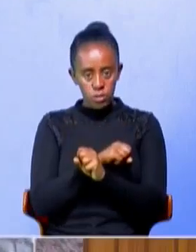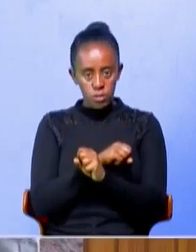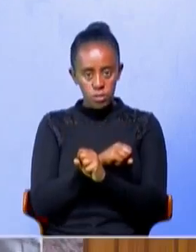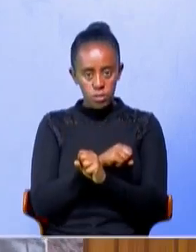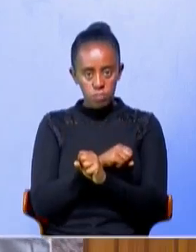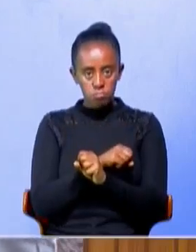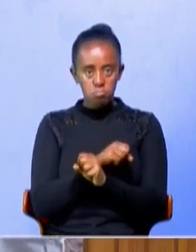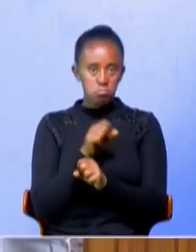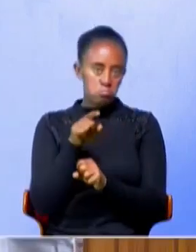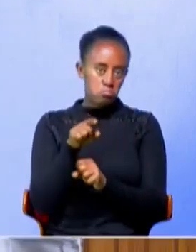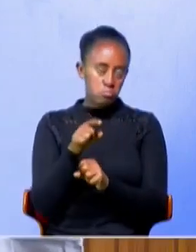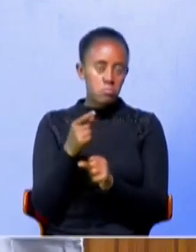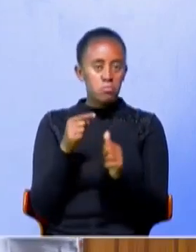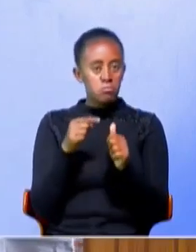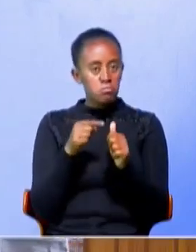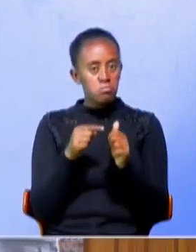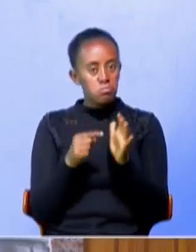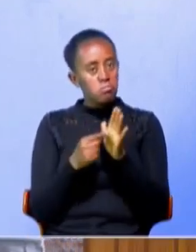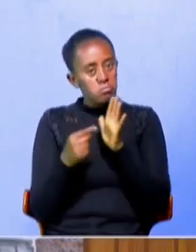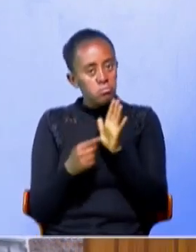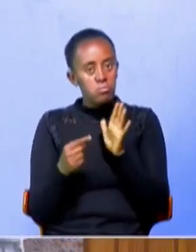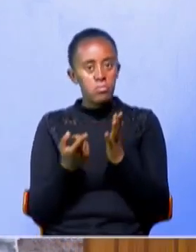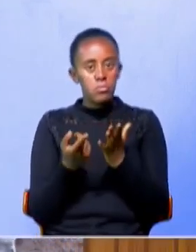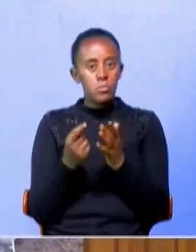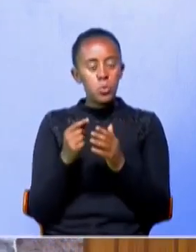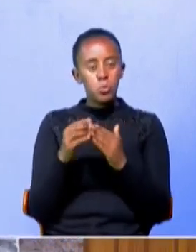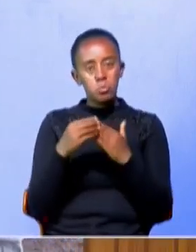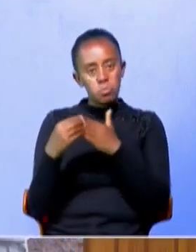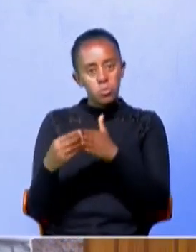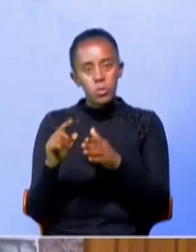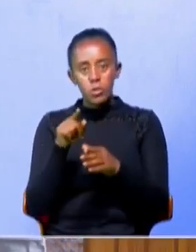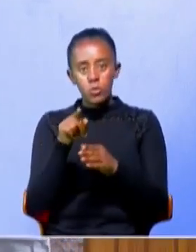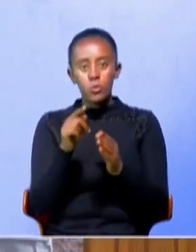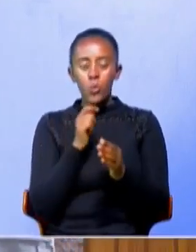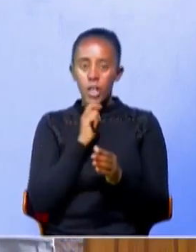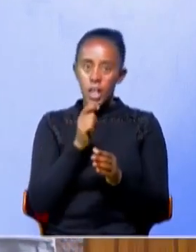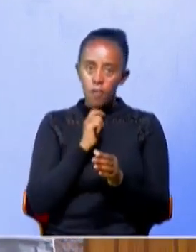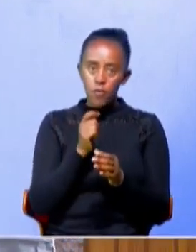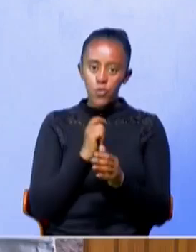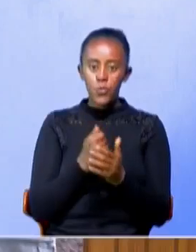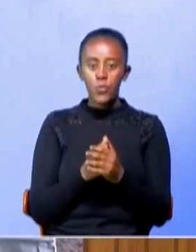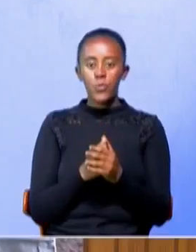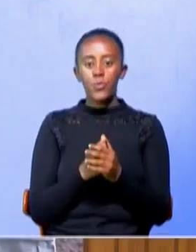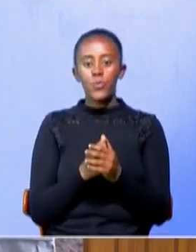So let me give you some hints what you are going to do while you are preparing for the interview.